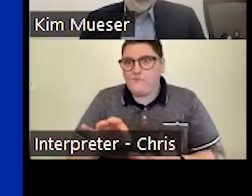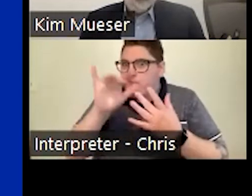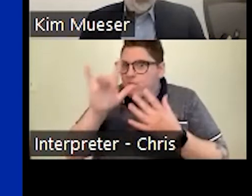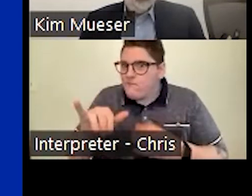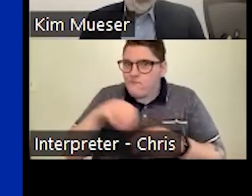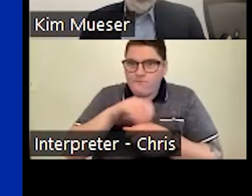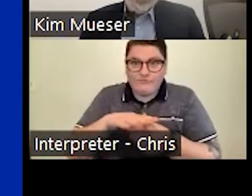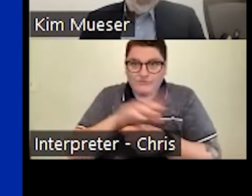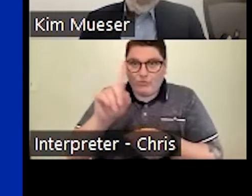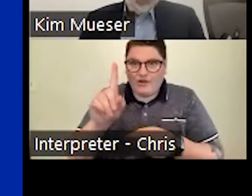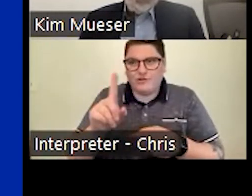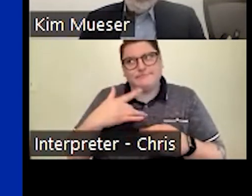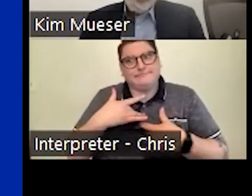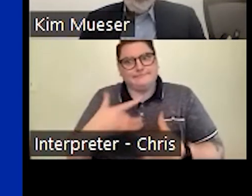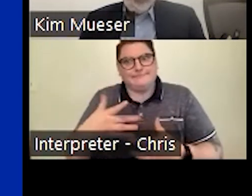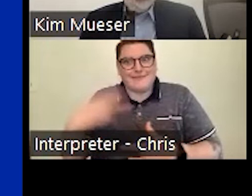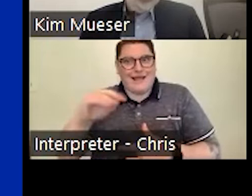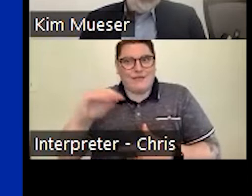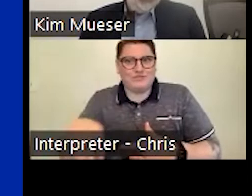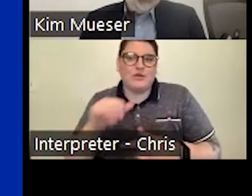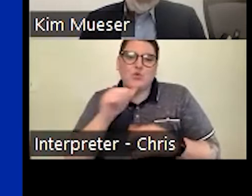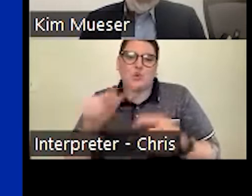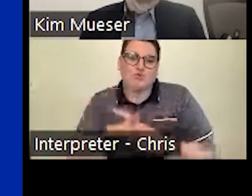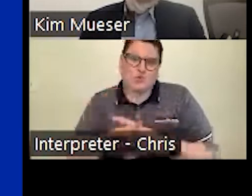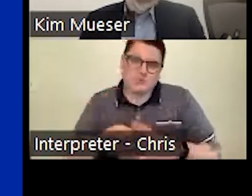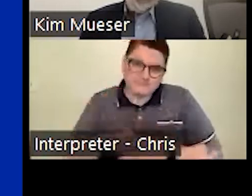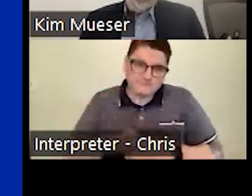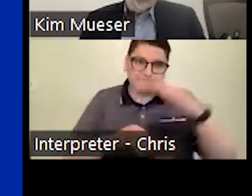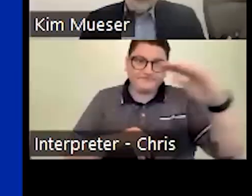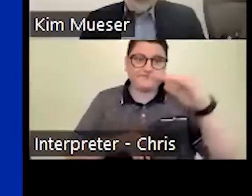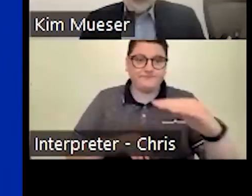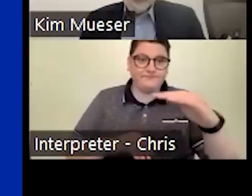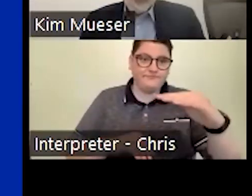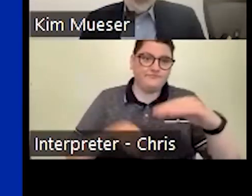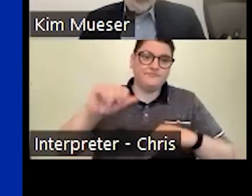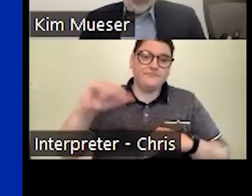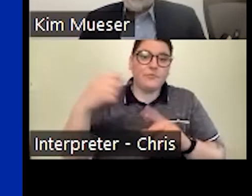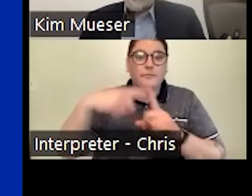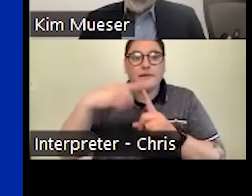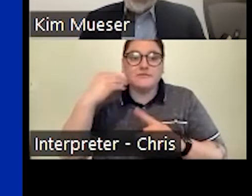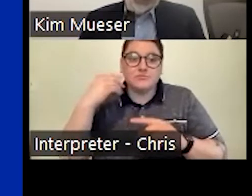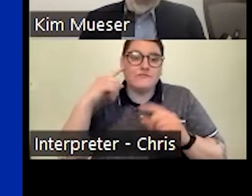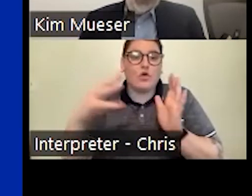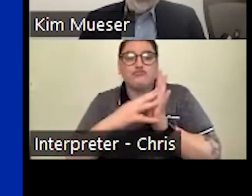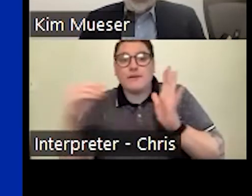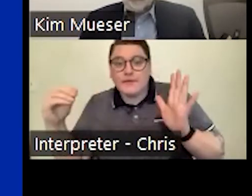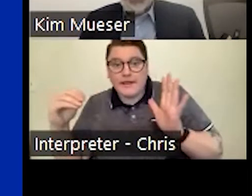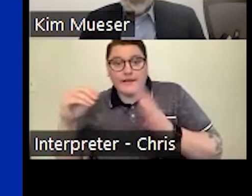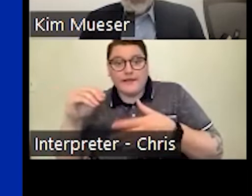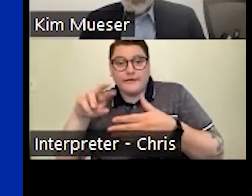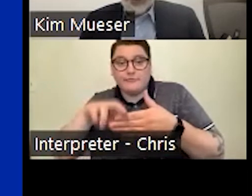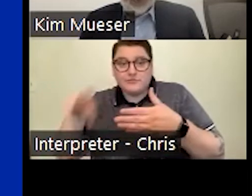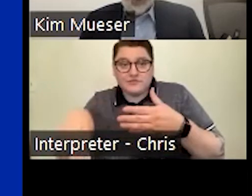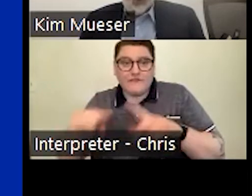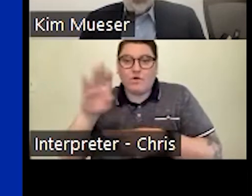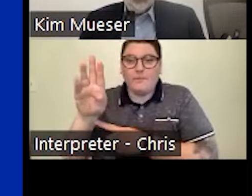of no-show. We've had other positive experiences in terms of replicating the promising findings of the brief intervention,